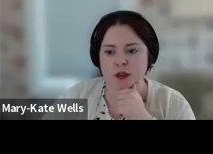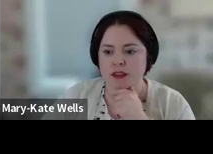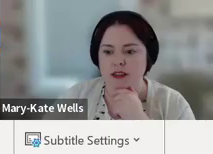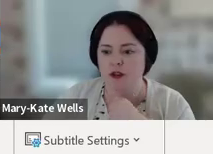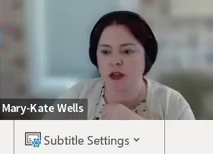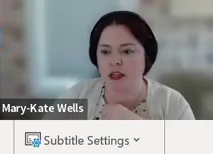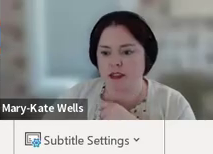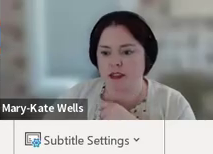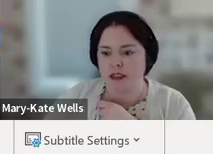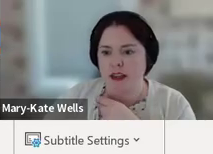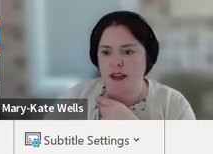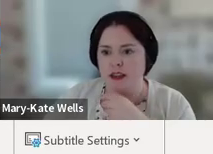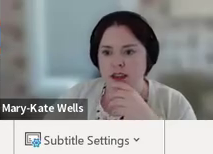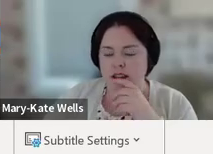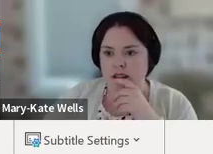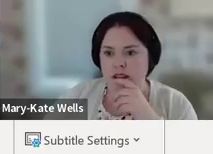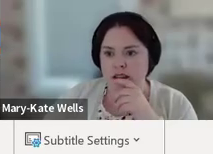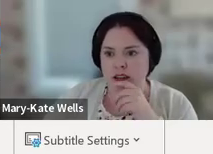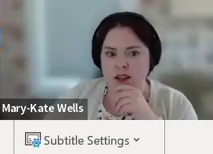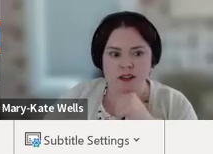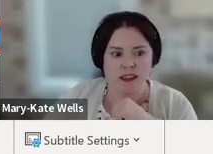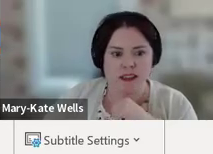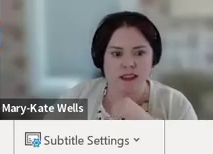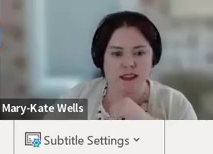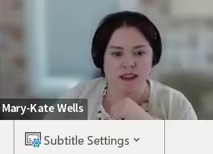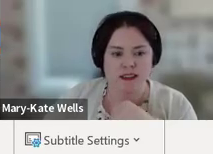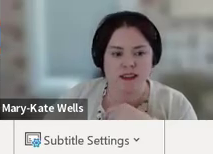as folks join us today.